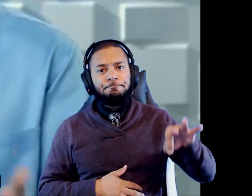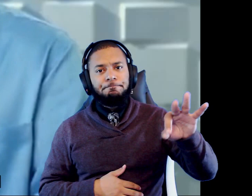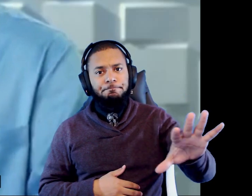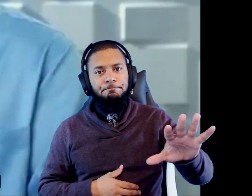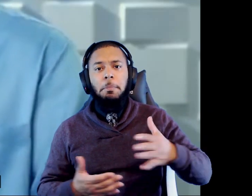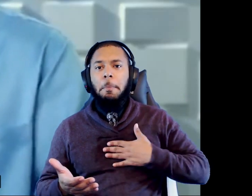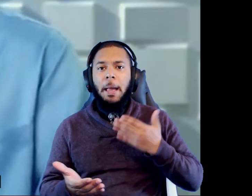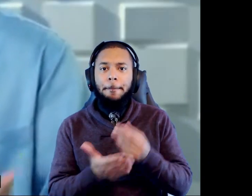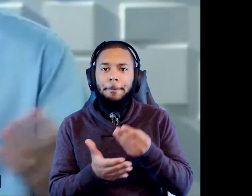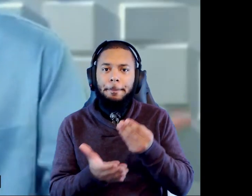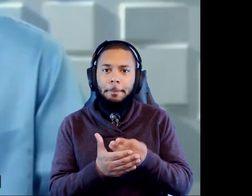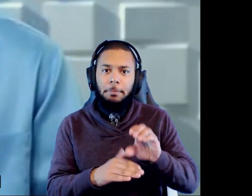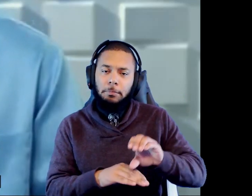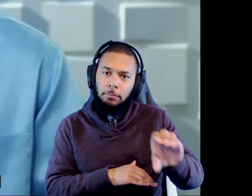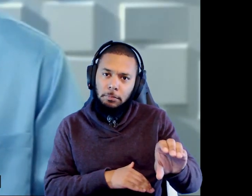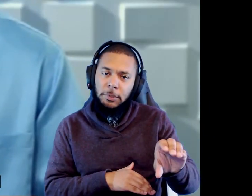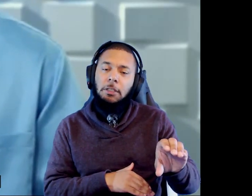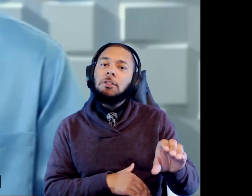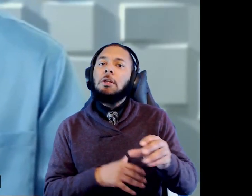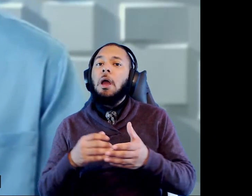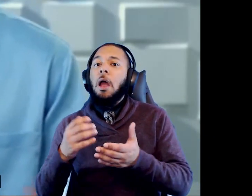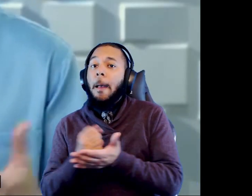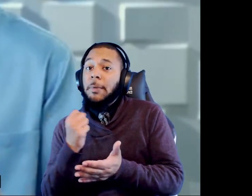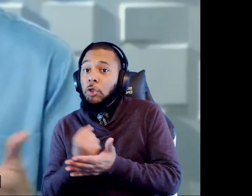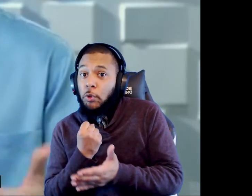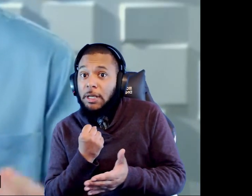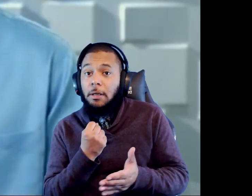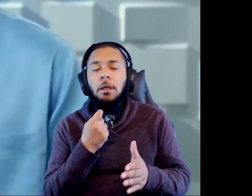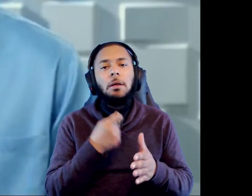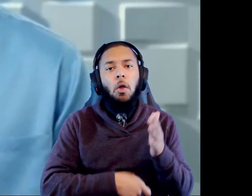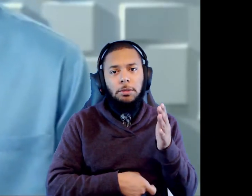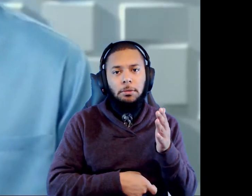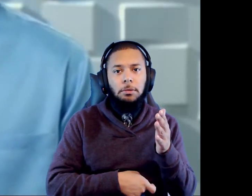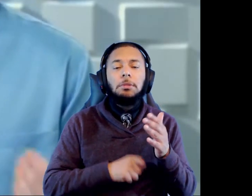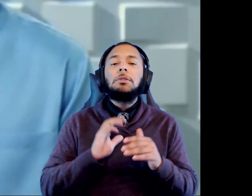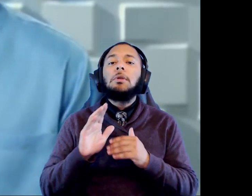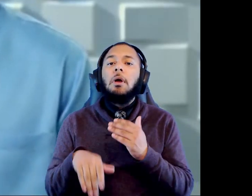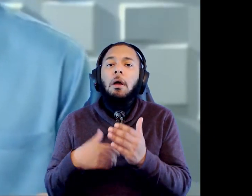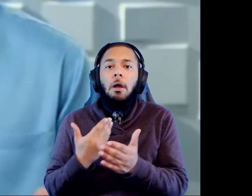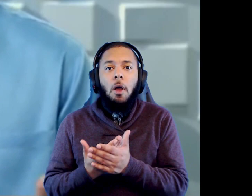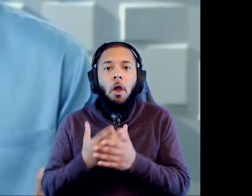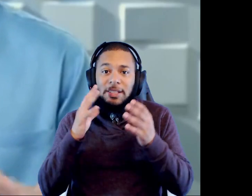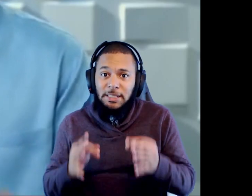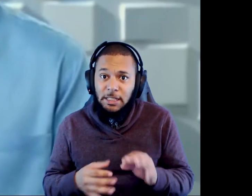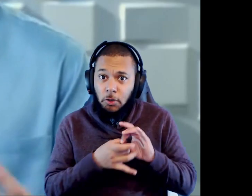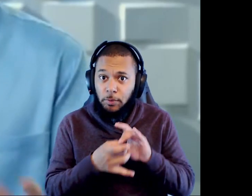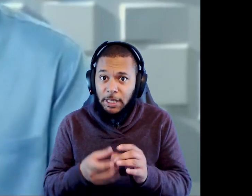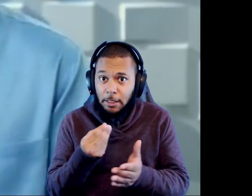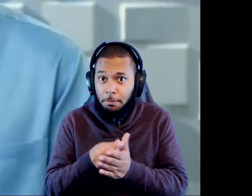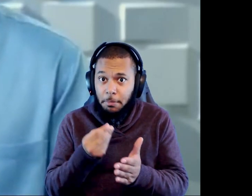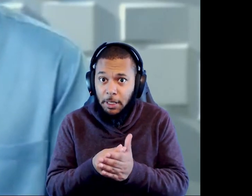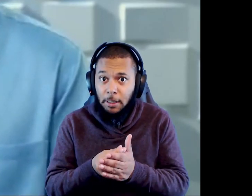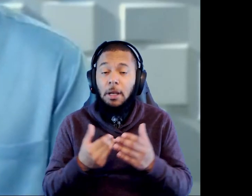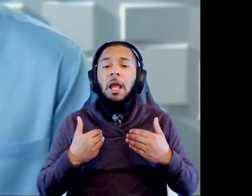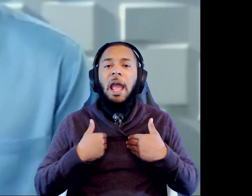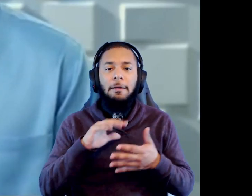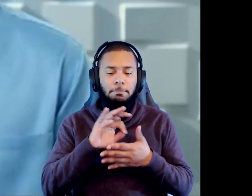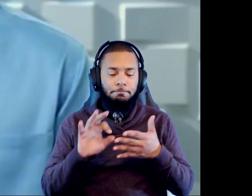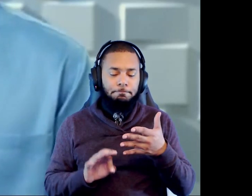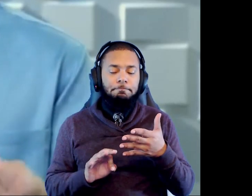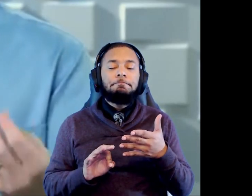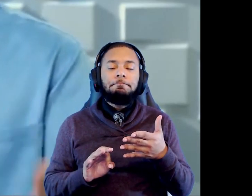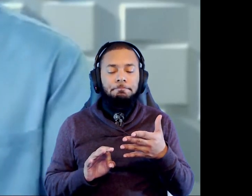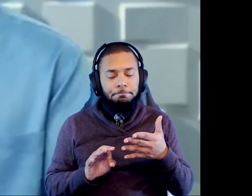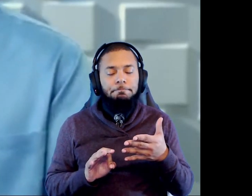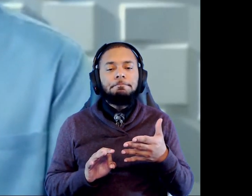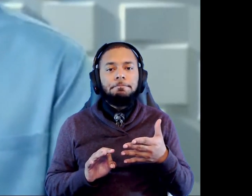cash. Opportunity cost. So every decision you make when it comes to money has a choice behind it. So